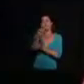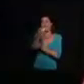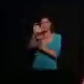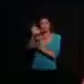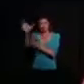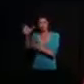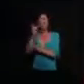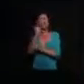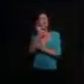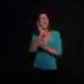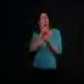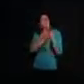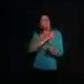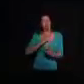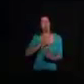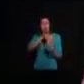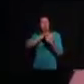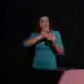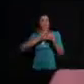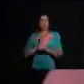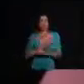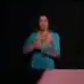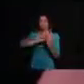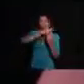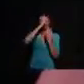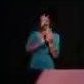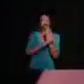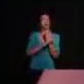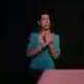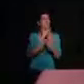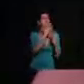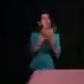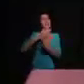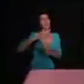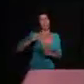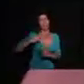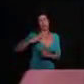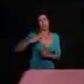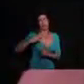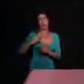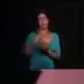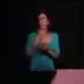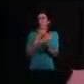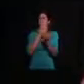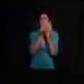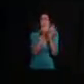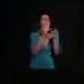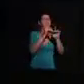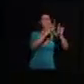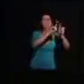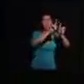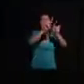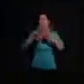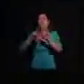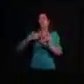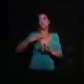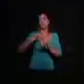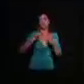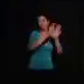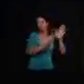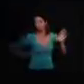our programs. Thank you. I want to thank all our volunteers. We've had volunteers working on this project from all